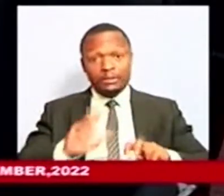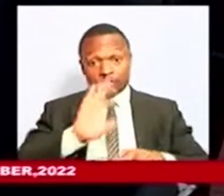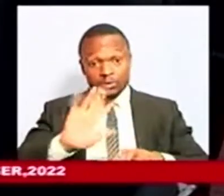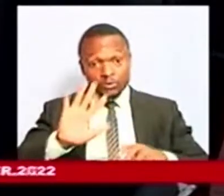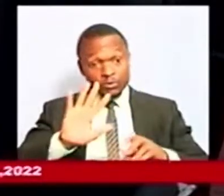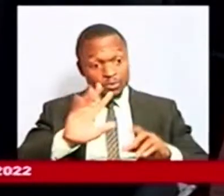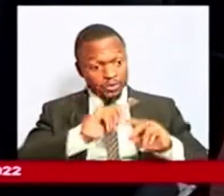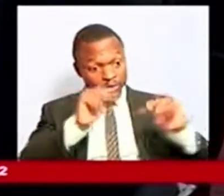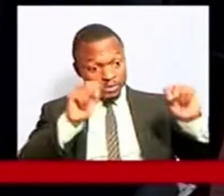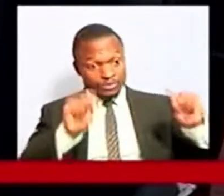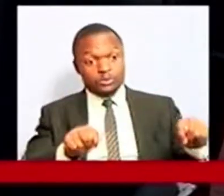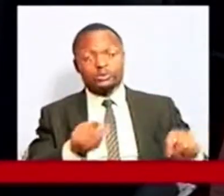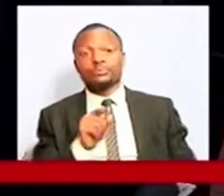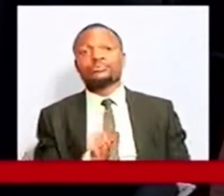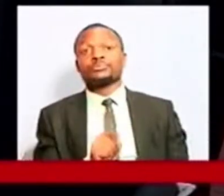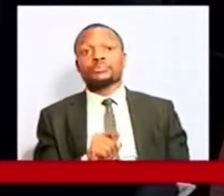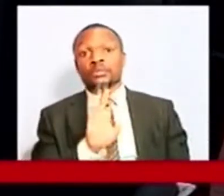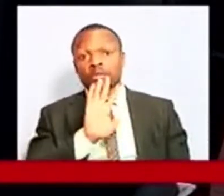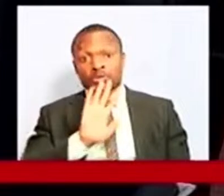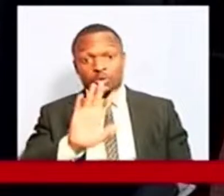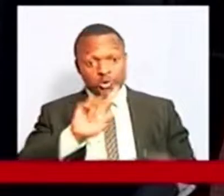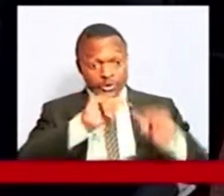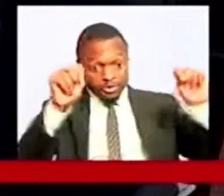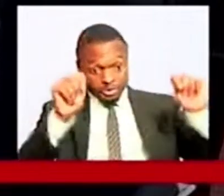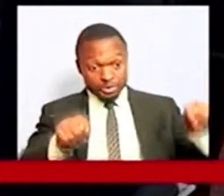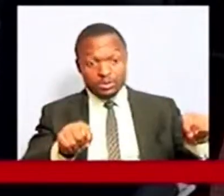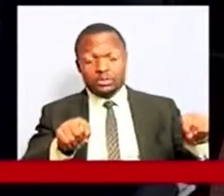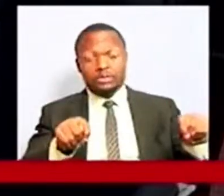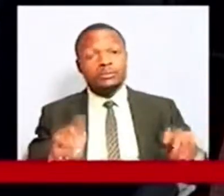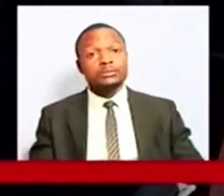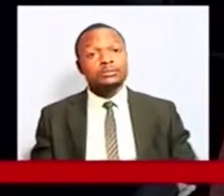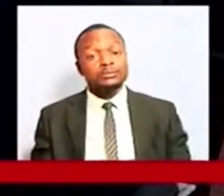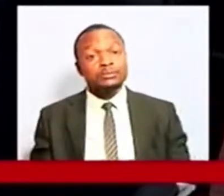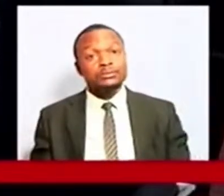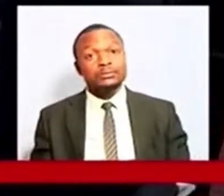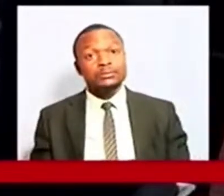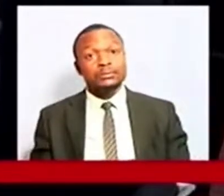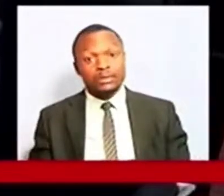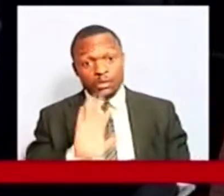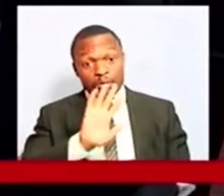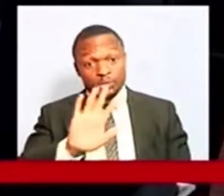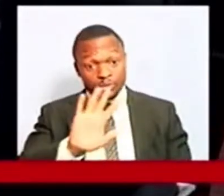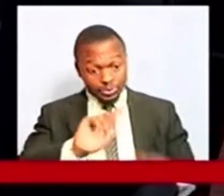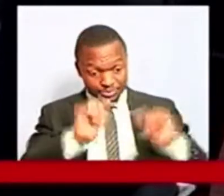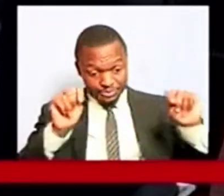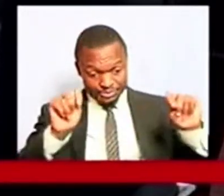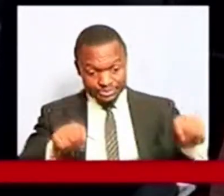ledgers. Your ledger is on. Your ledgers are on.